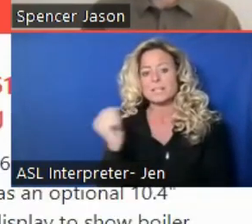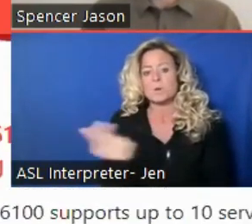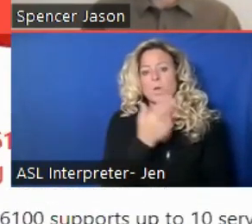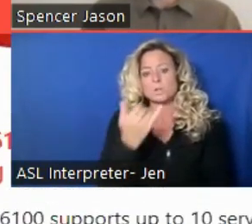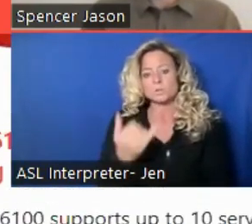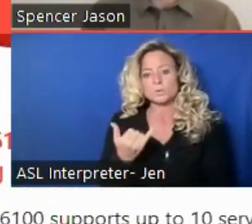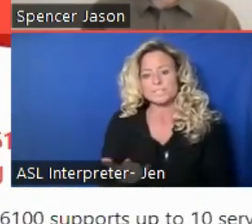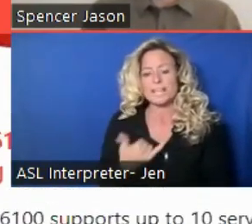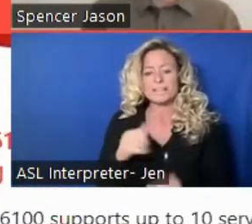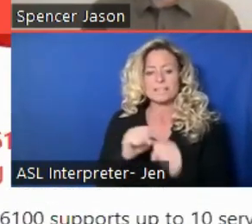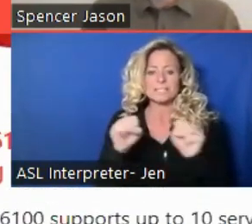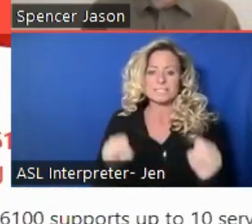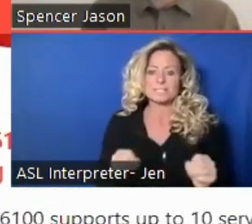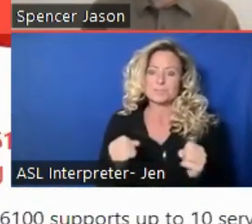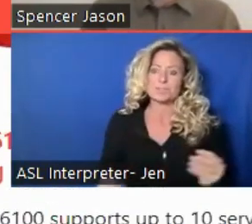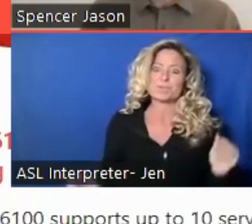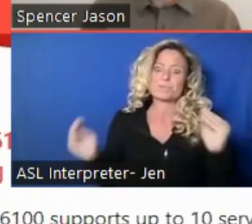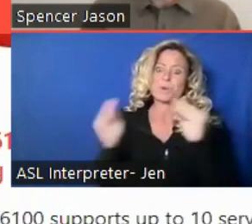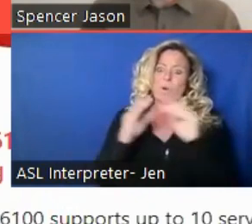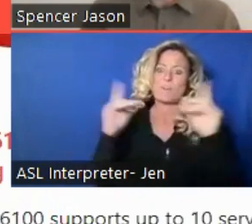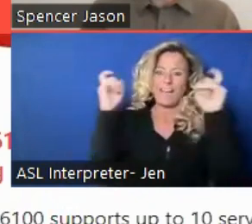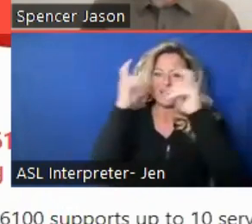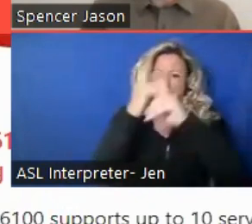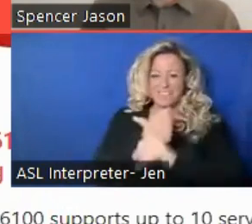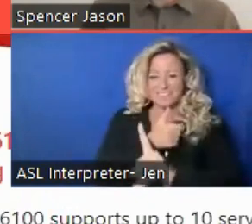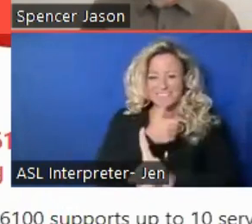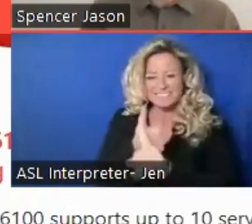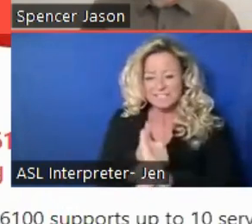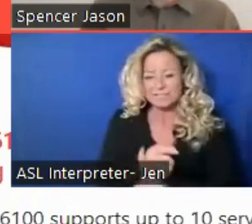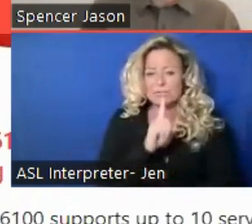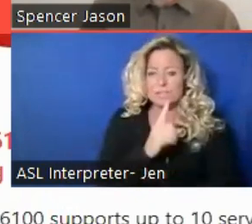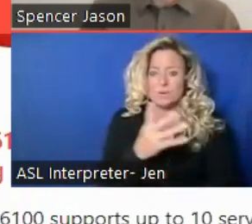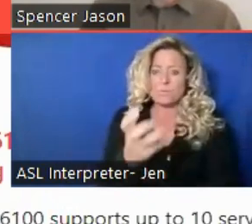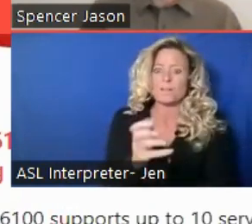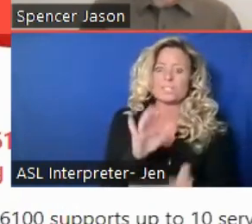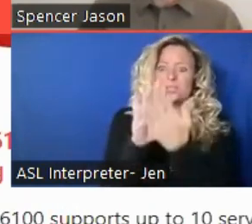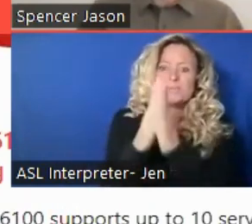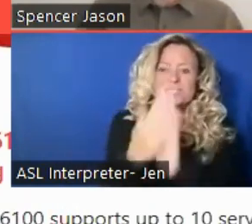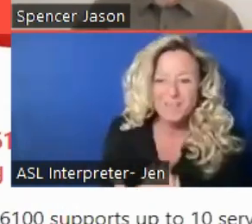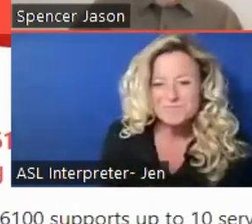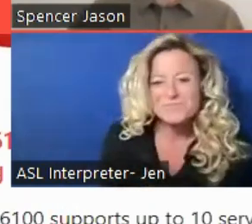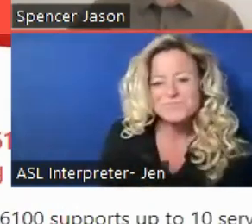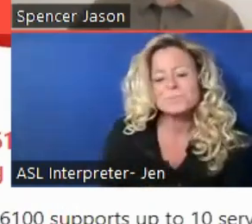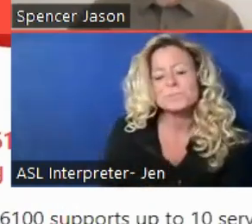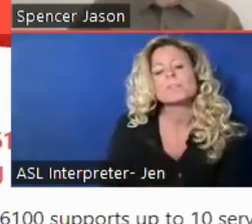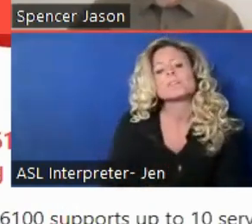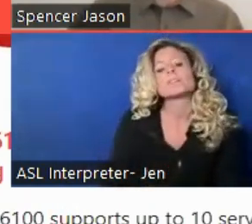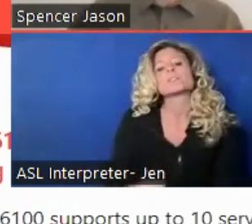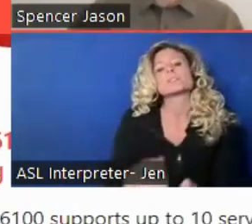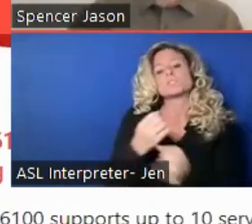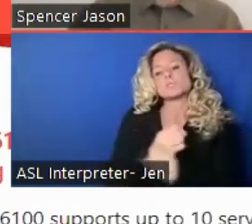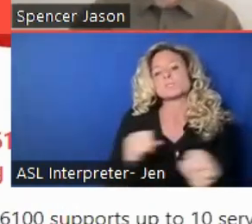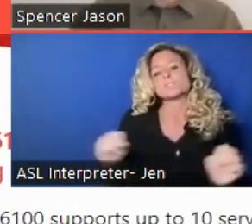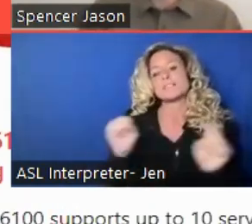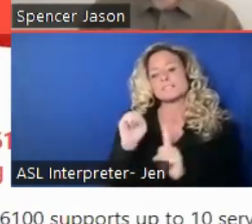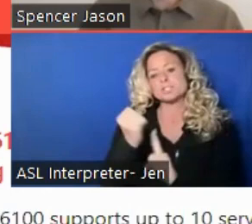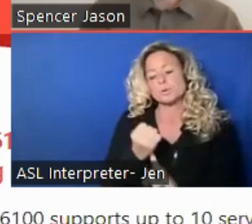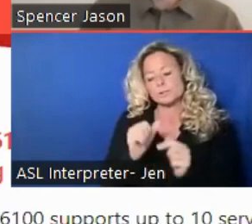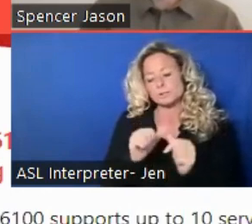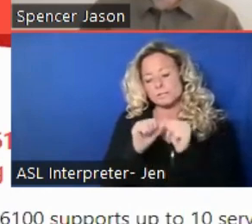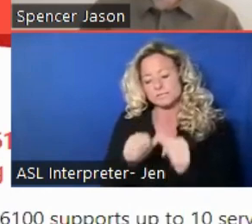the systems are so much more complex than everybody really wants them to be. These safeguards need to